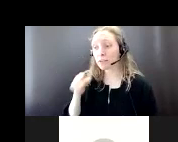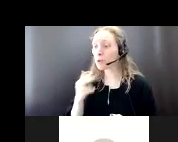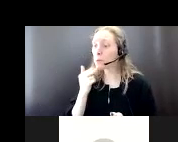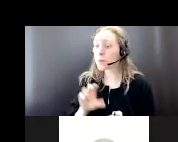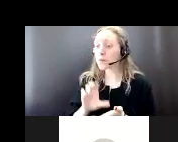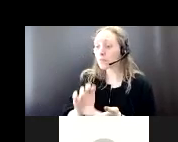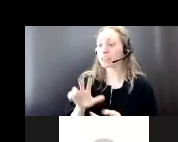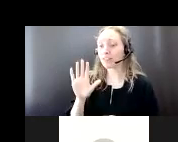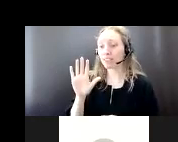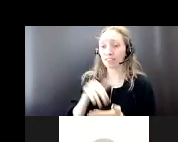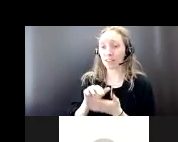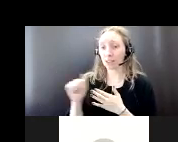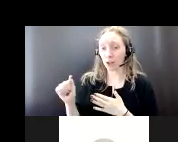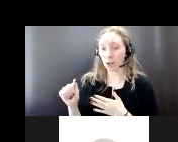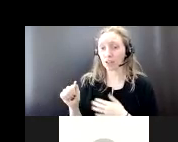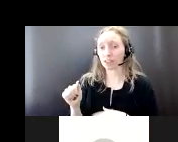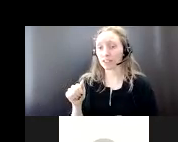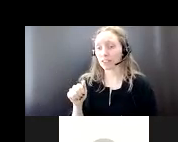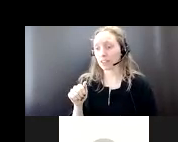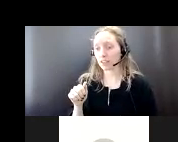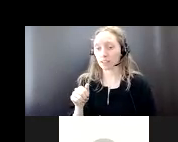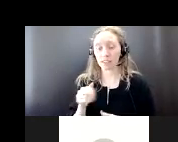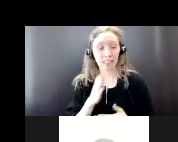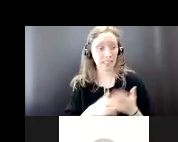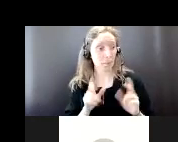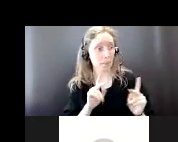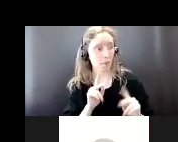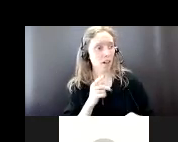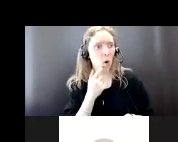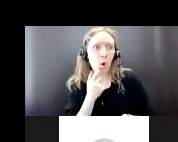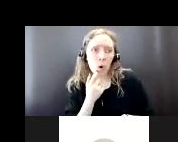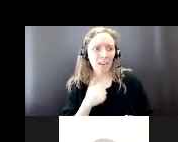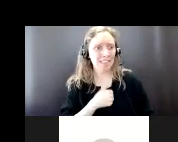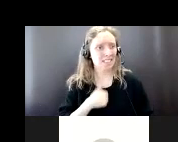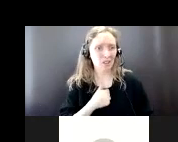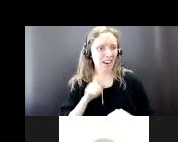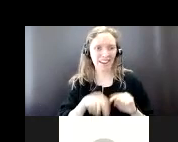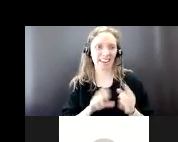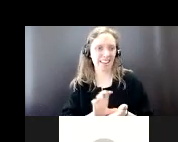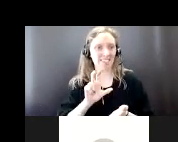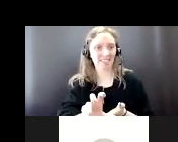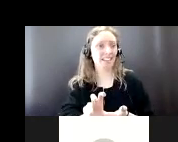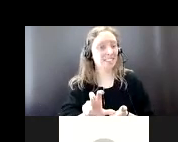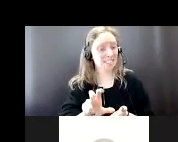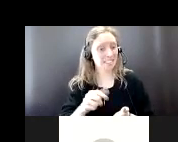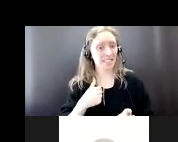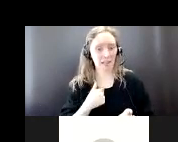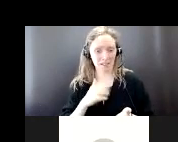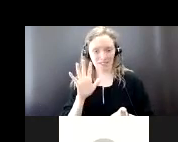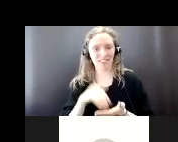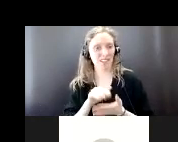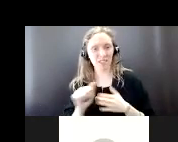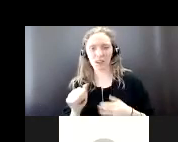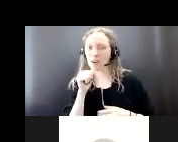can participate. And some say to me, Chris, I don't have that money, but I really would like to participate. And you know what I say to